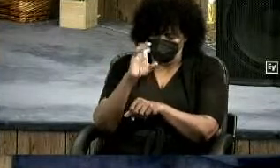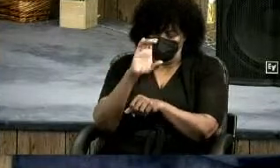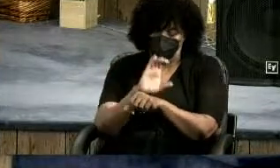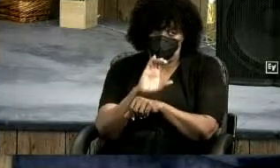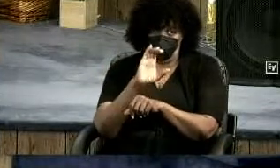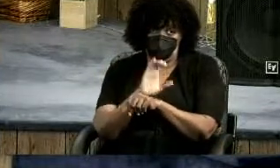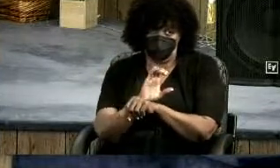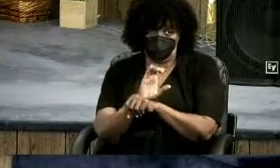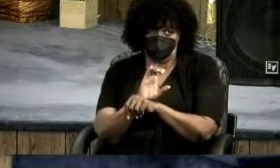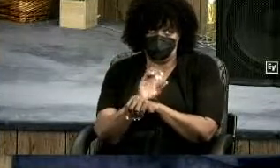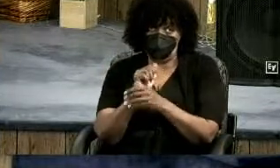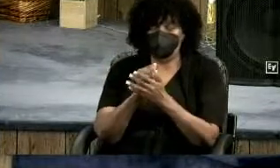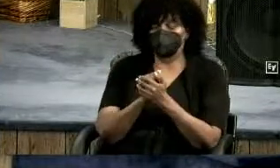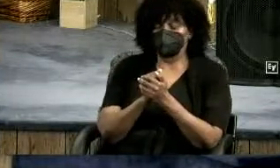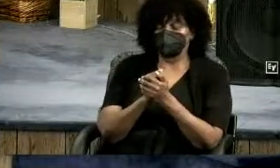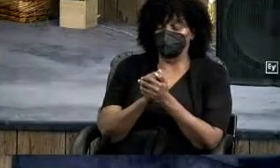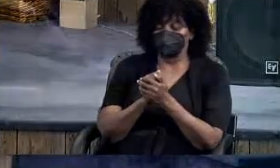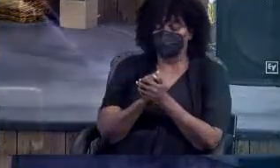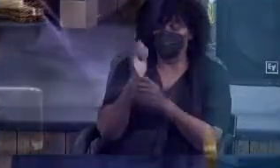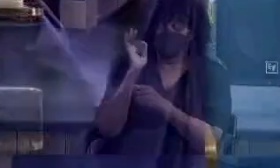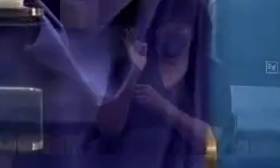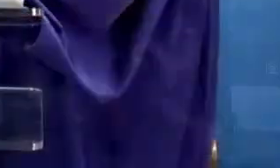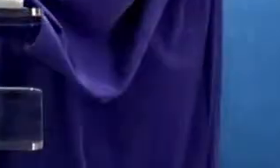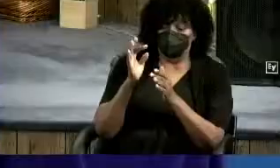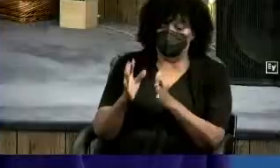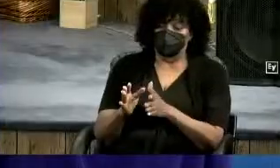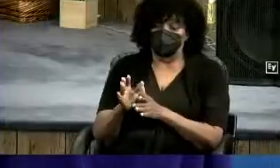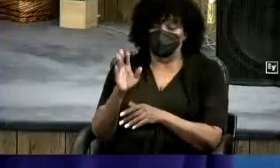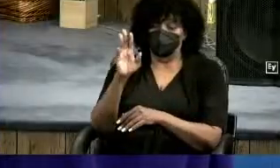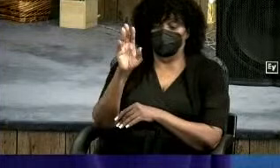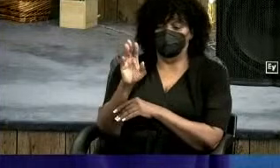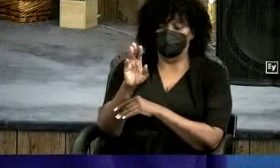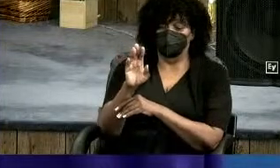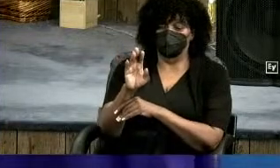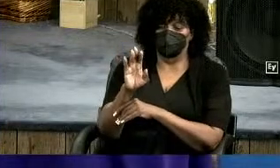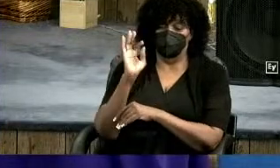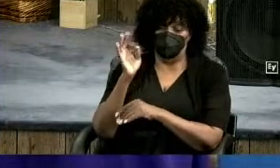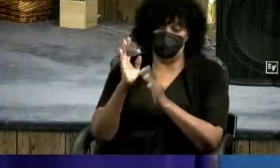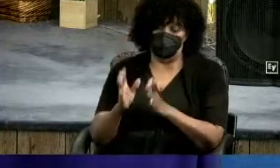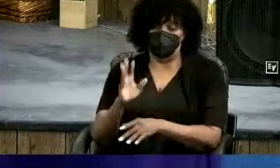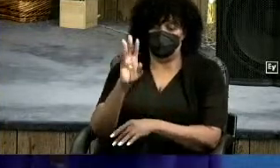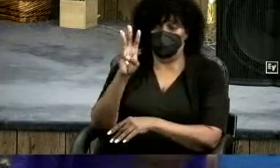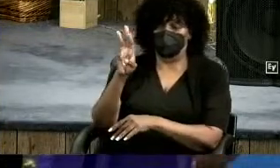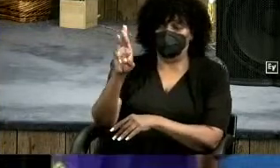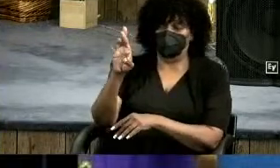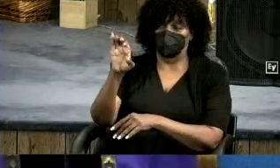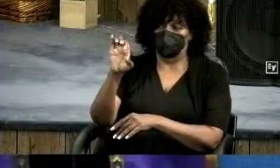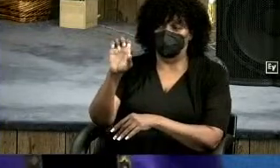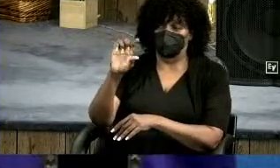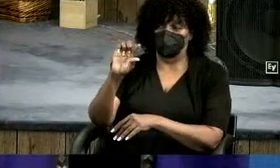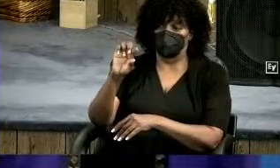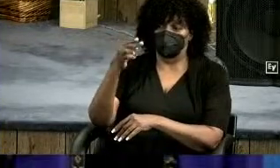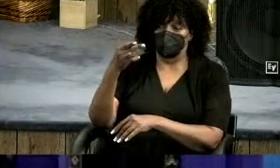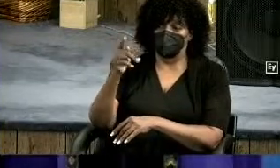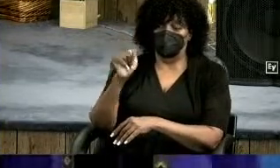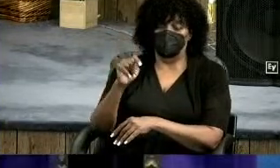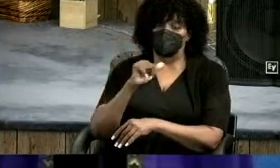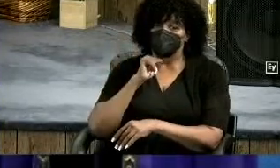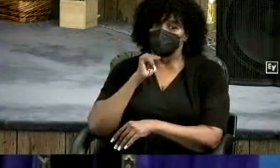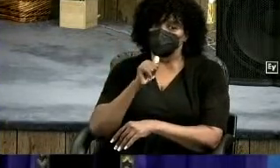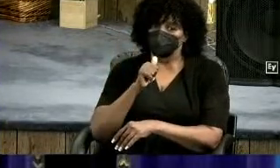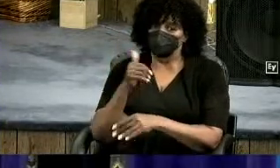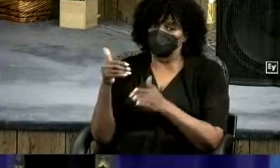Jeremiah Wright can stand up and damn the USA, but he won't condemn the people in his own backyard who are